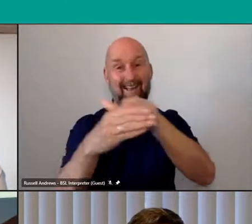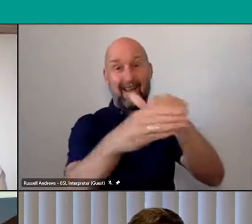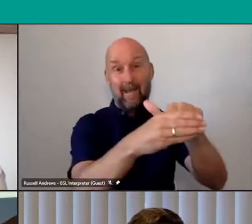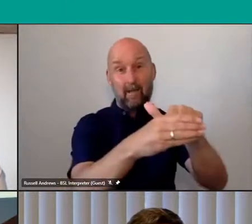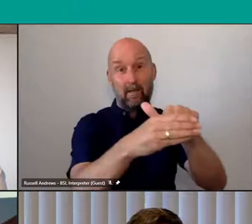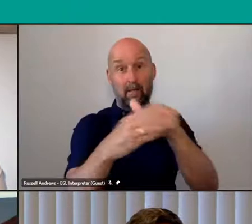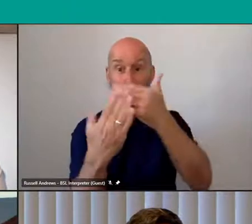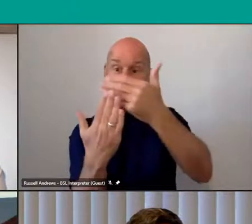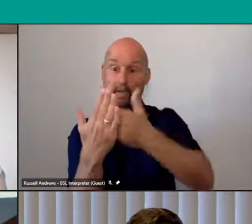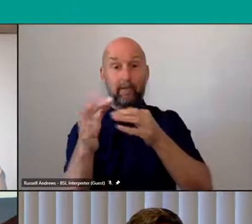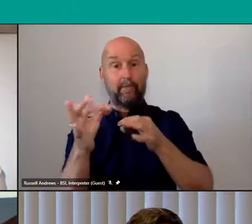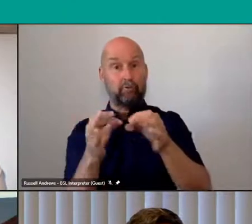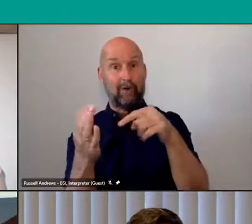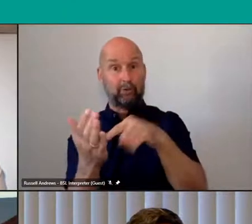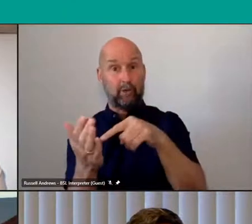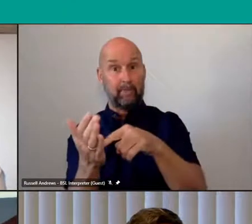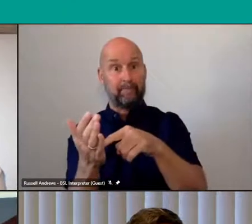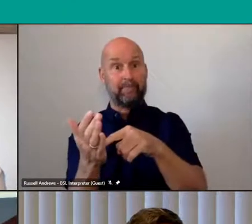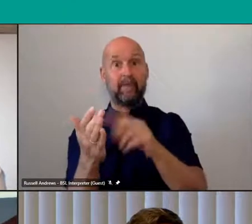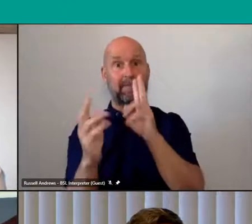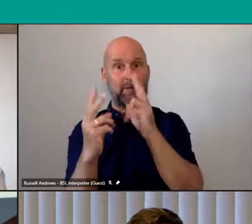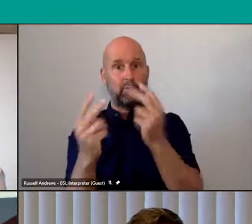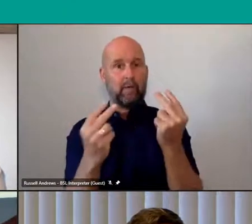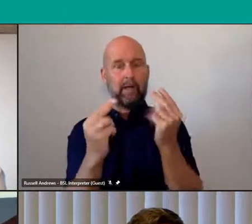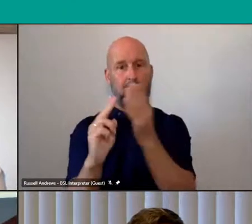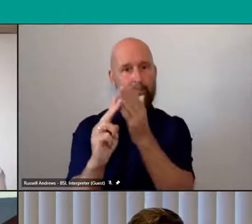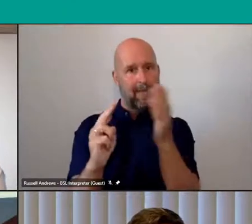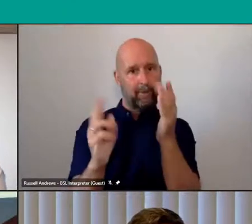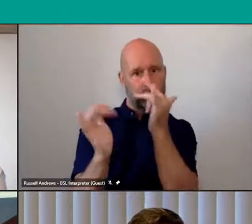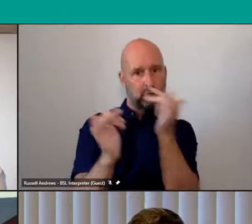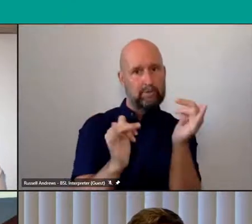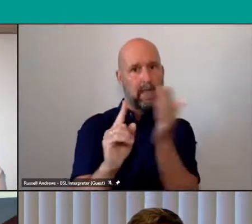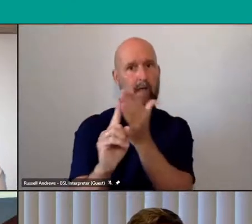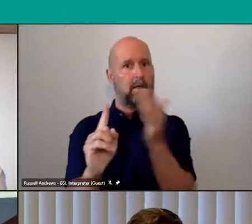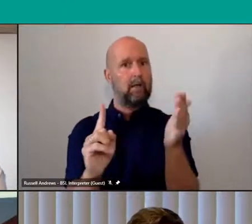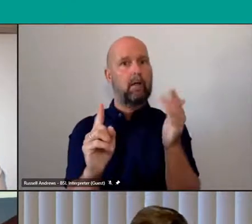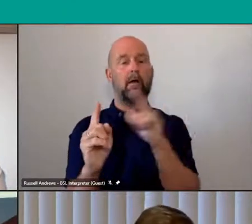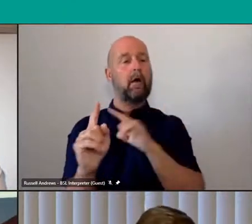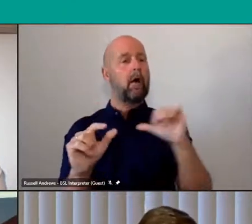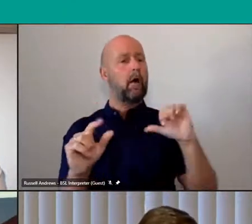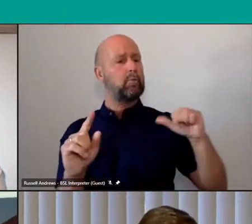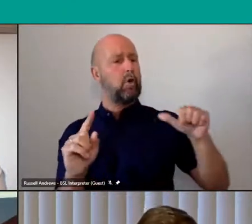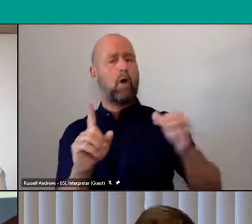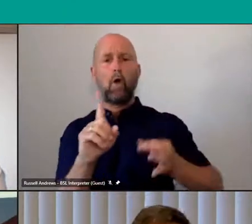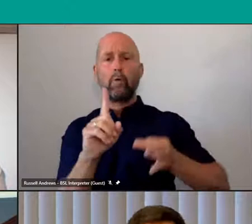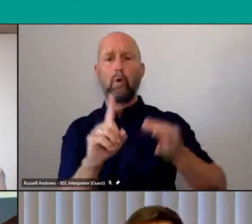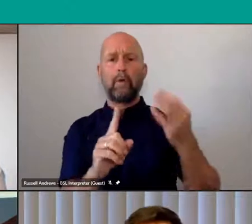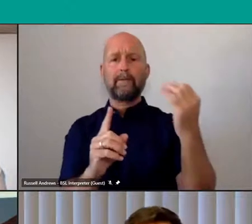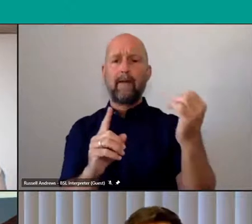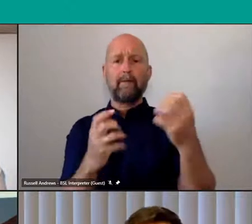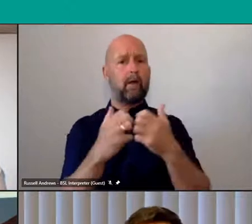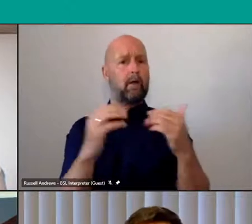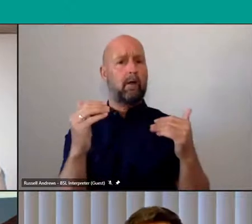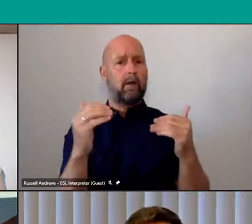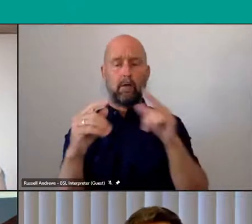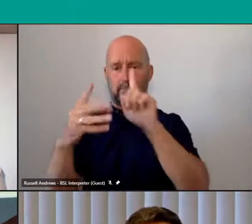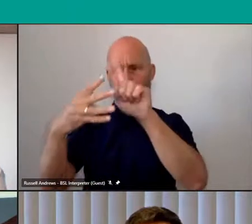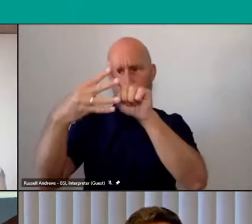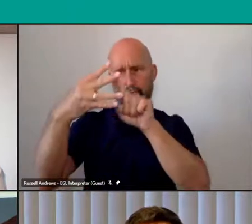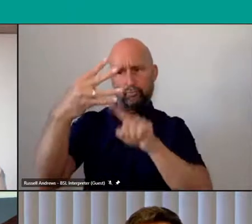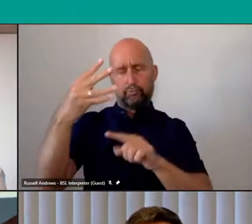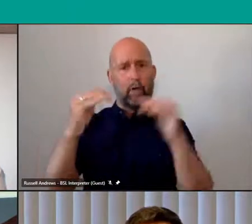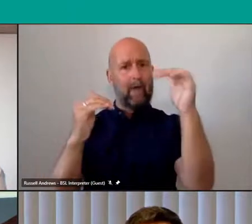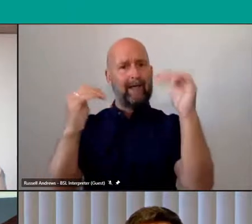and then you can see all the time, you can measure yourself against the progress you make in tackling all of those different